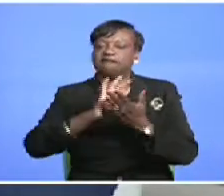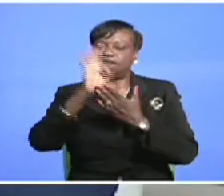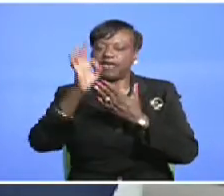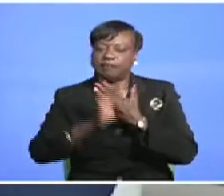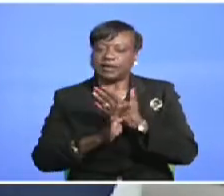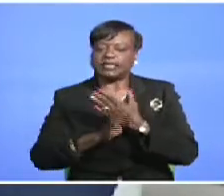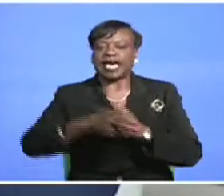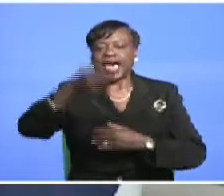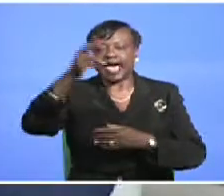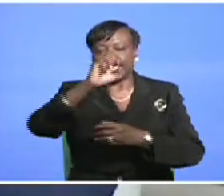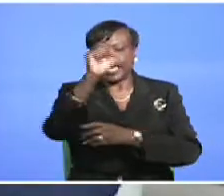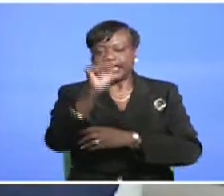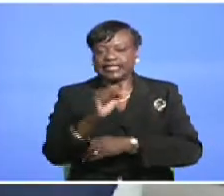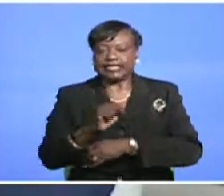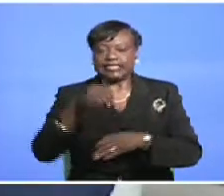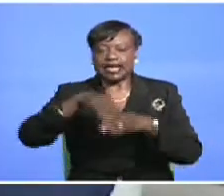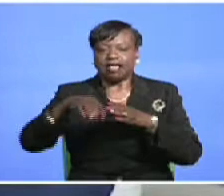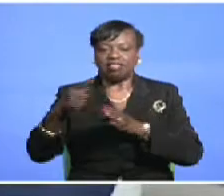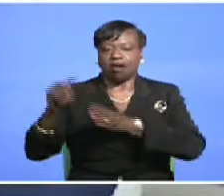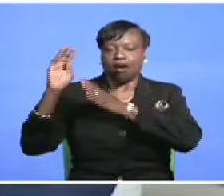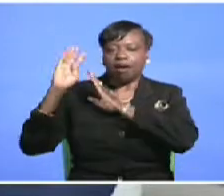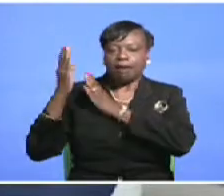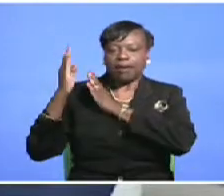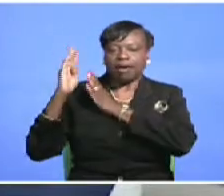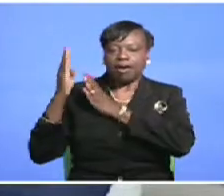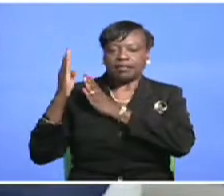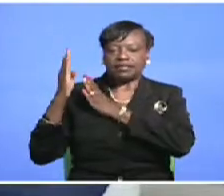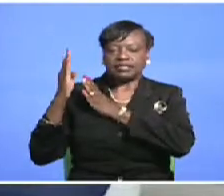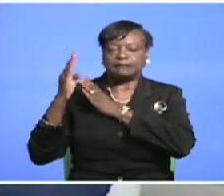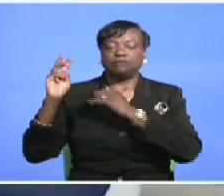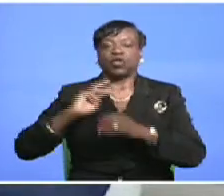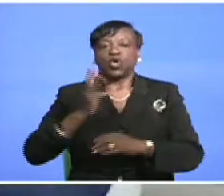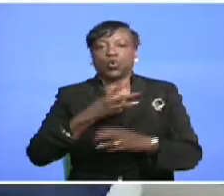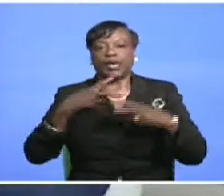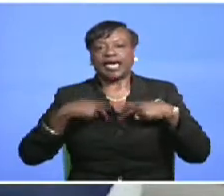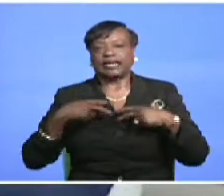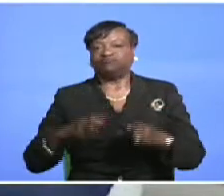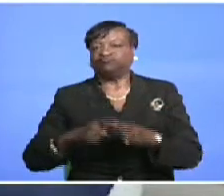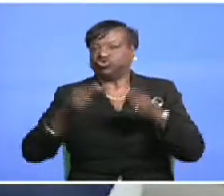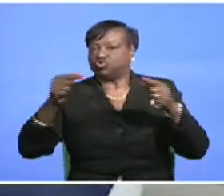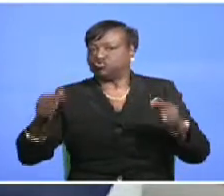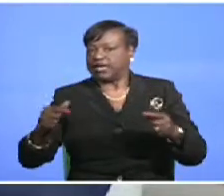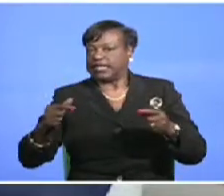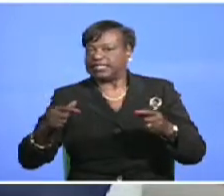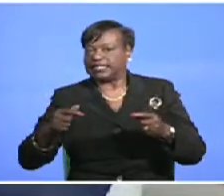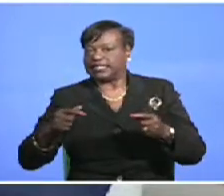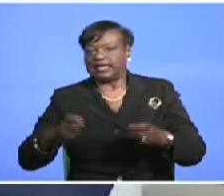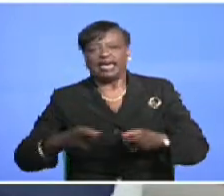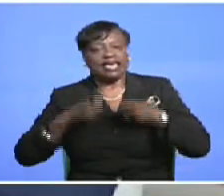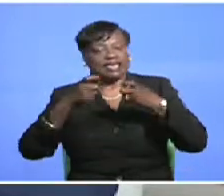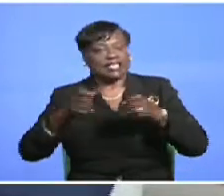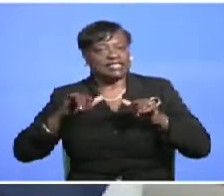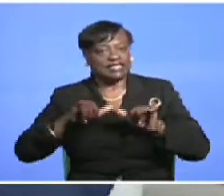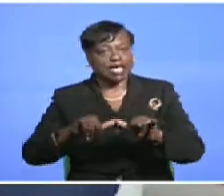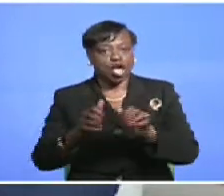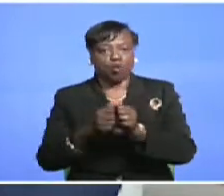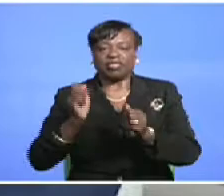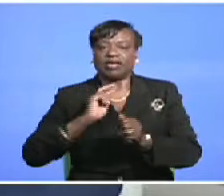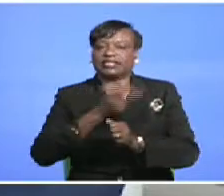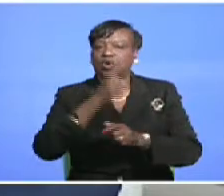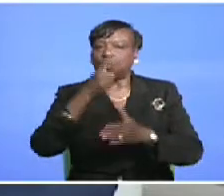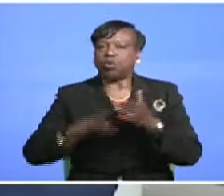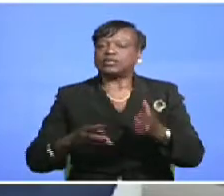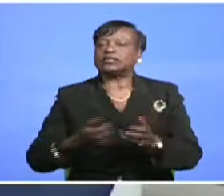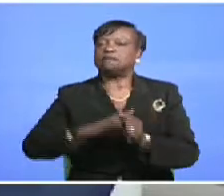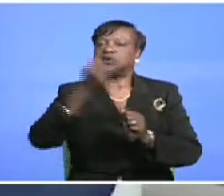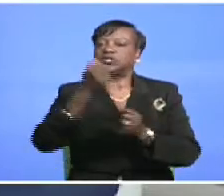is the high season in the Bahamas. We had some great guests staying with us. And what is most interesting